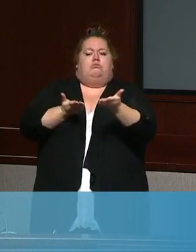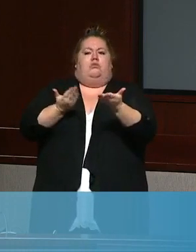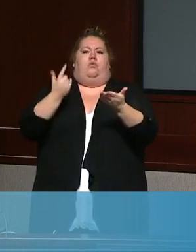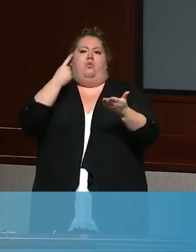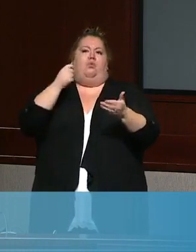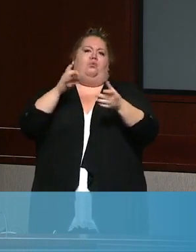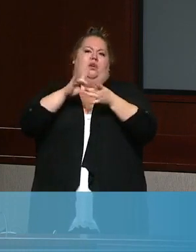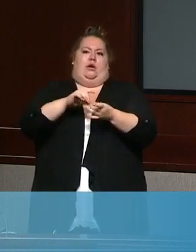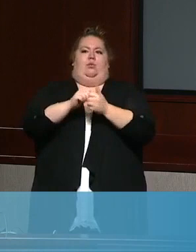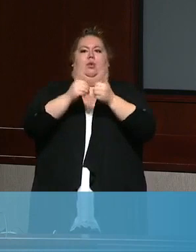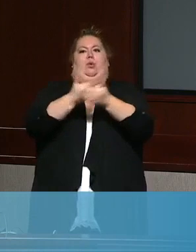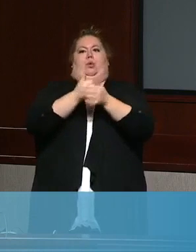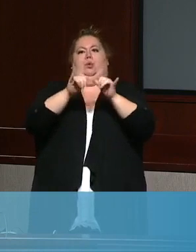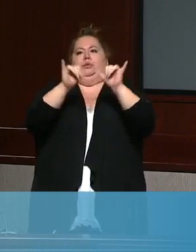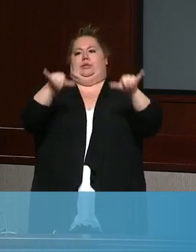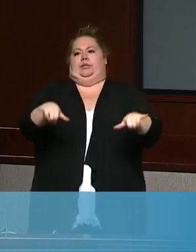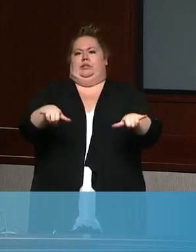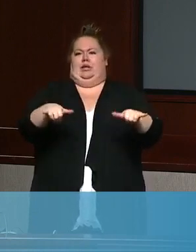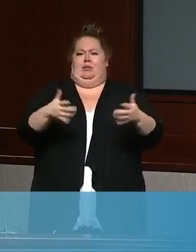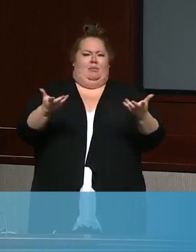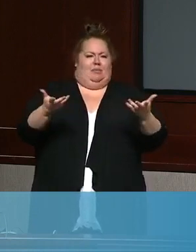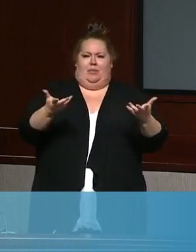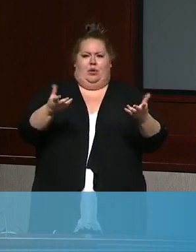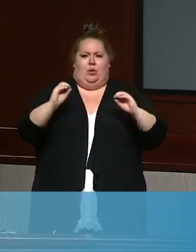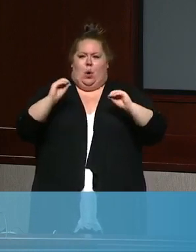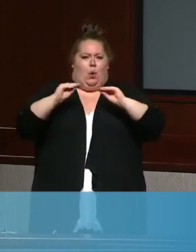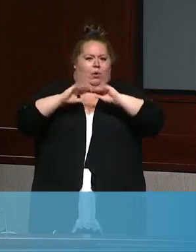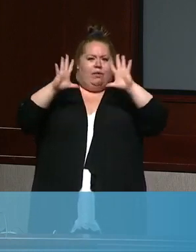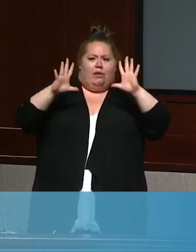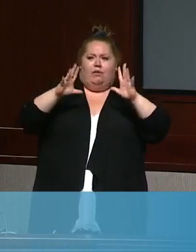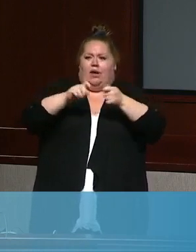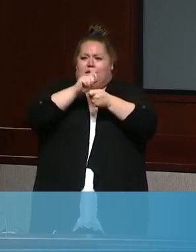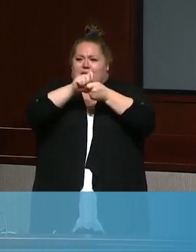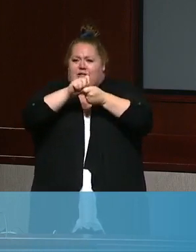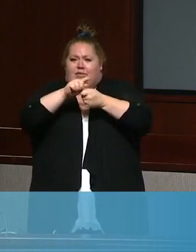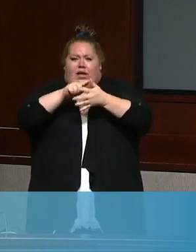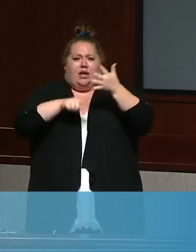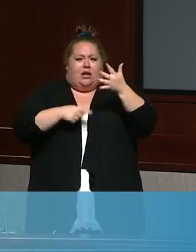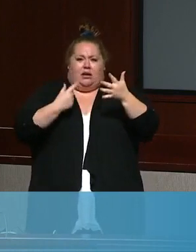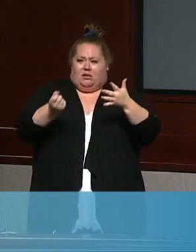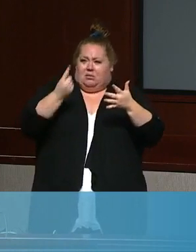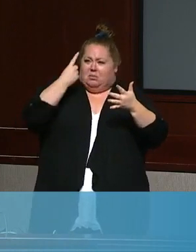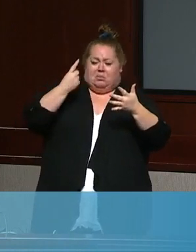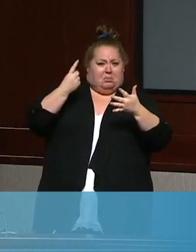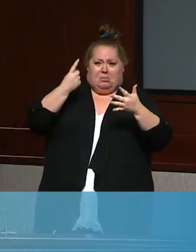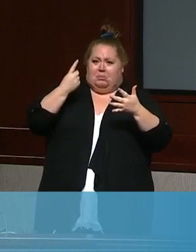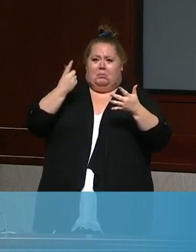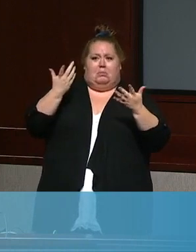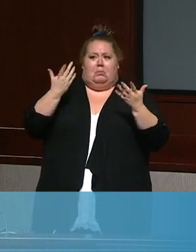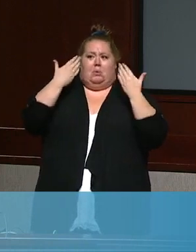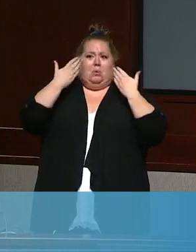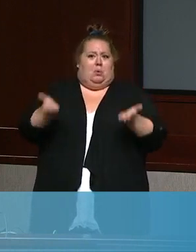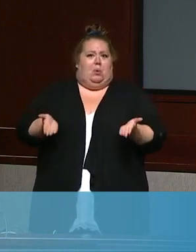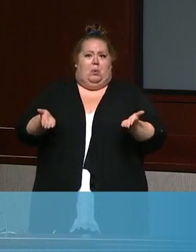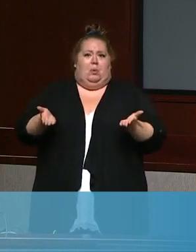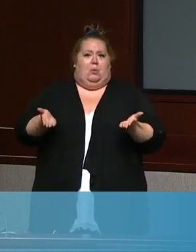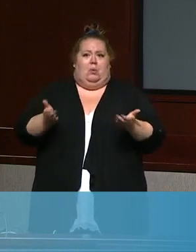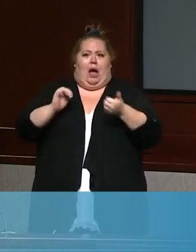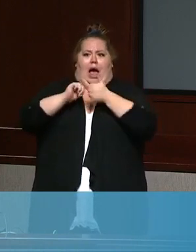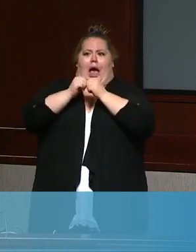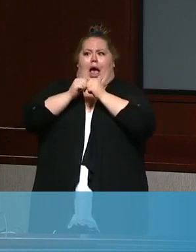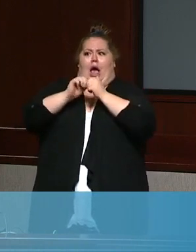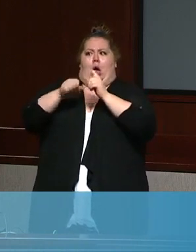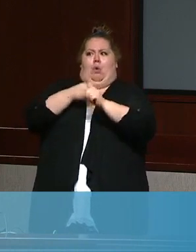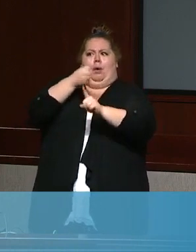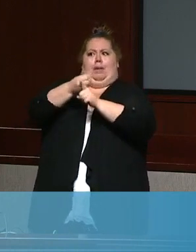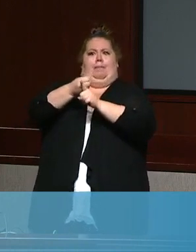that there's no clarity on, there's no direction on, we have no understanding of at this point. We don't know how that's going to impact us.